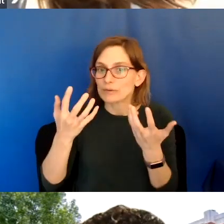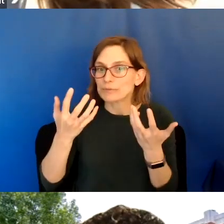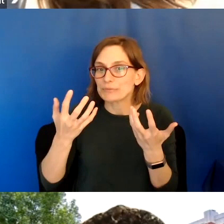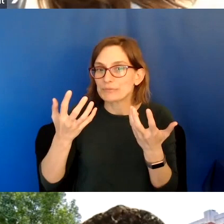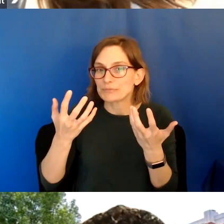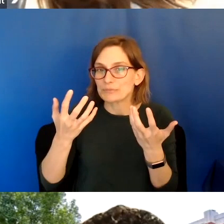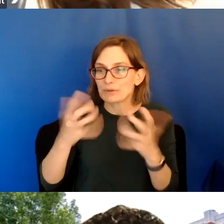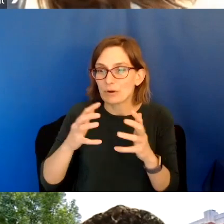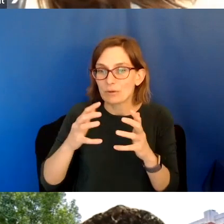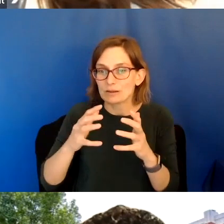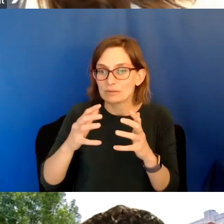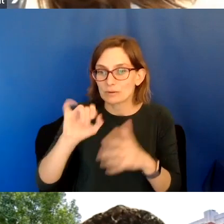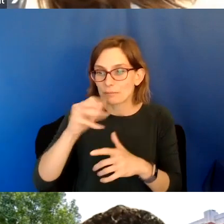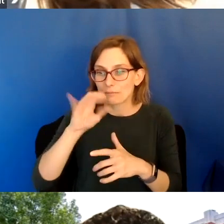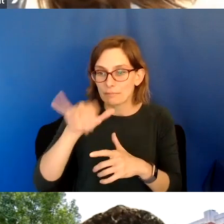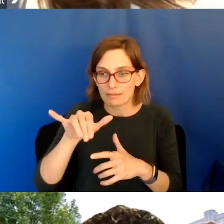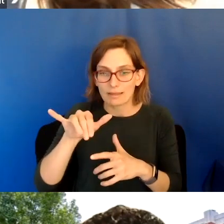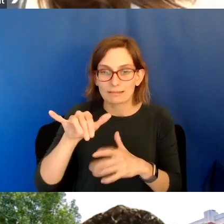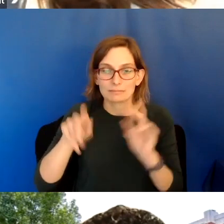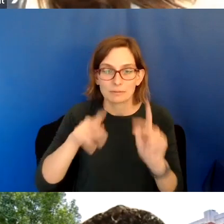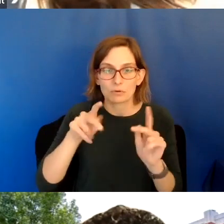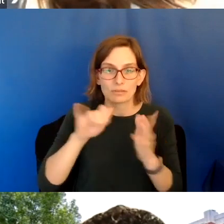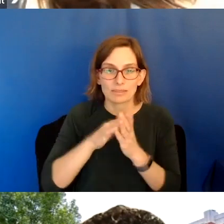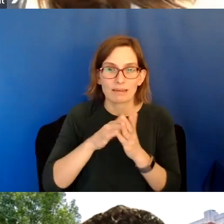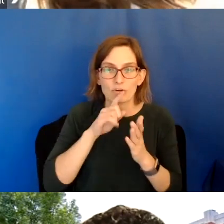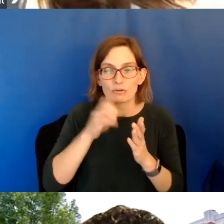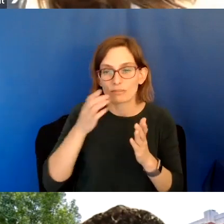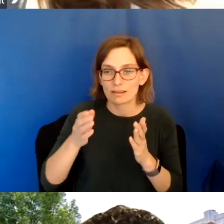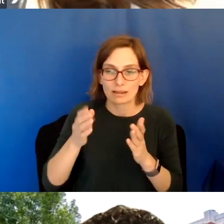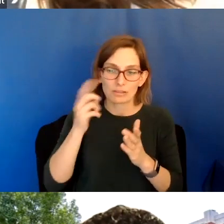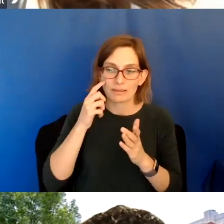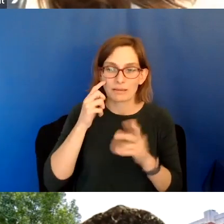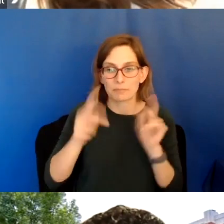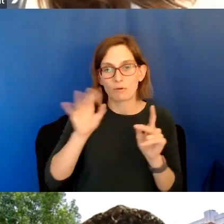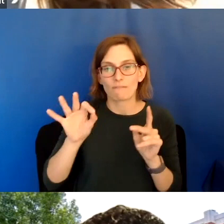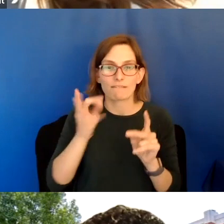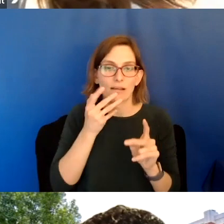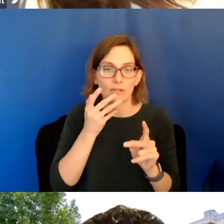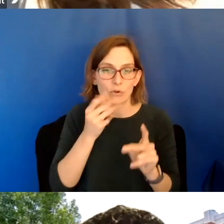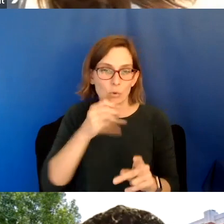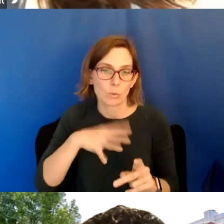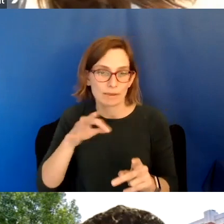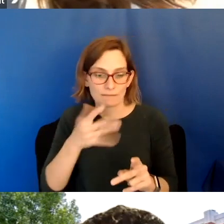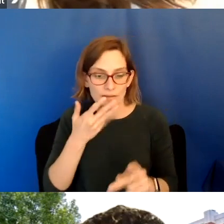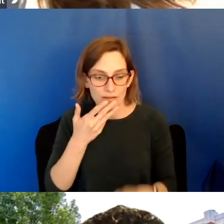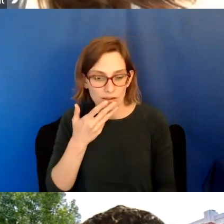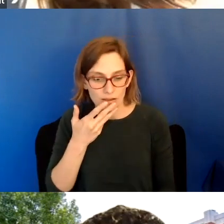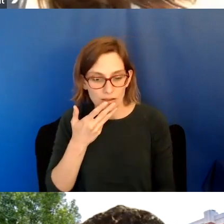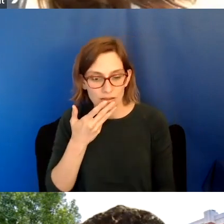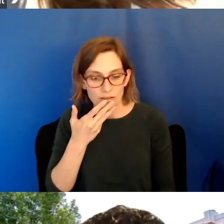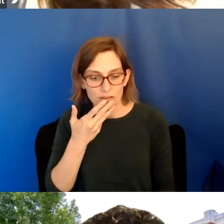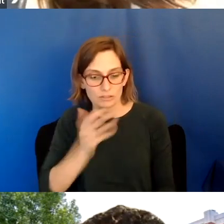I don't want an implication that folks walk away with to be that, like, you know, folks of color, particularly women of color, who like we our experiences